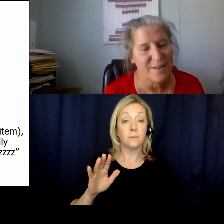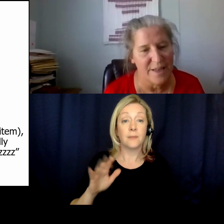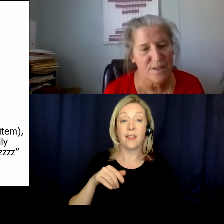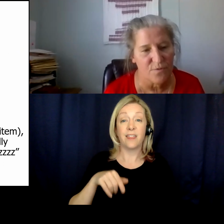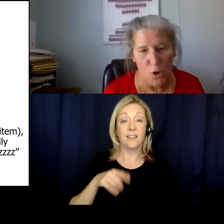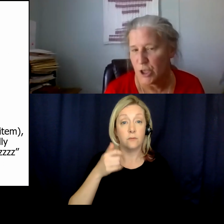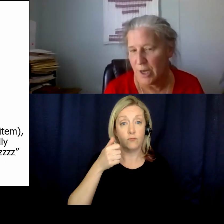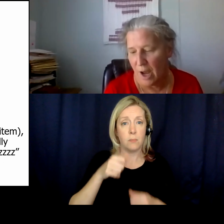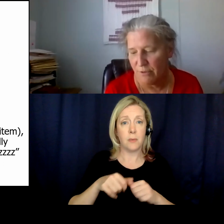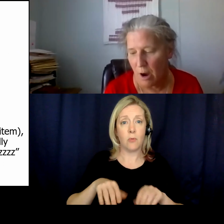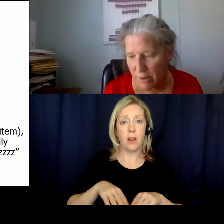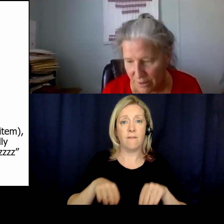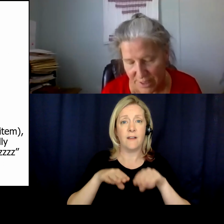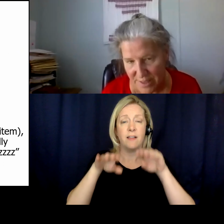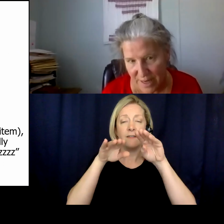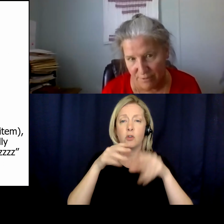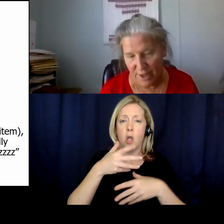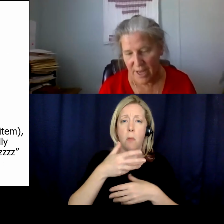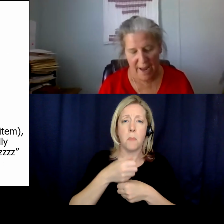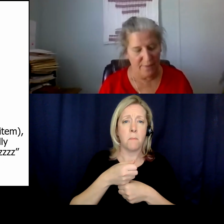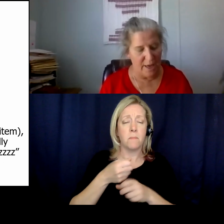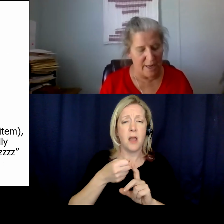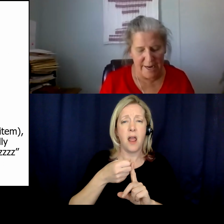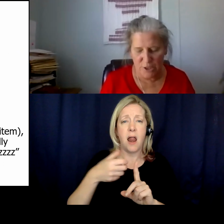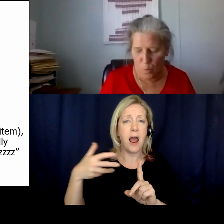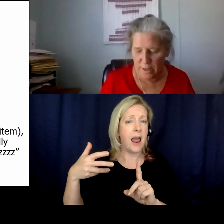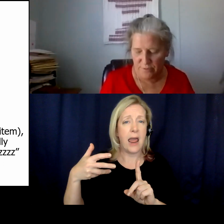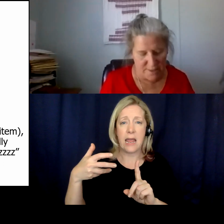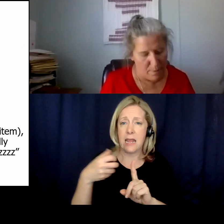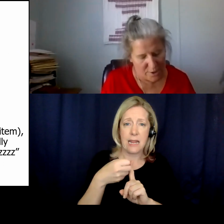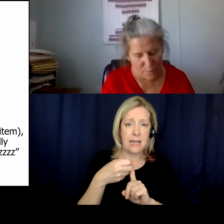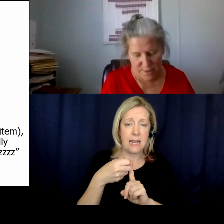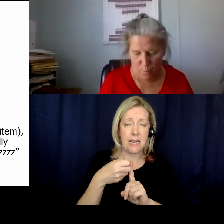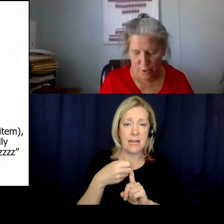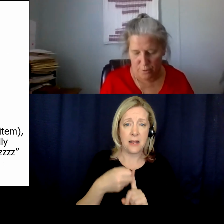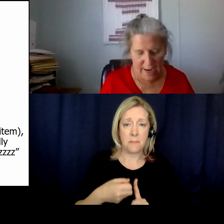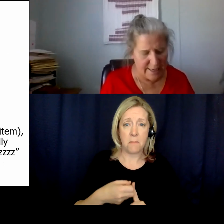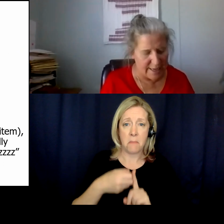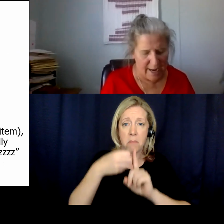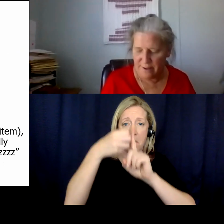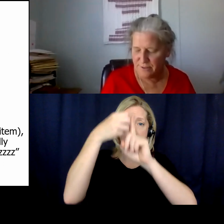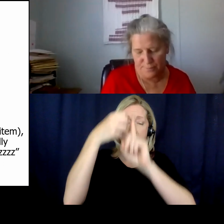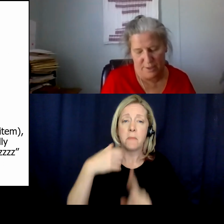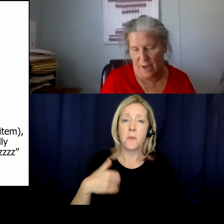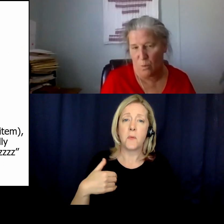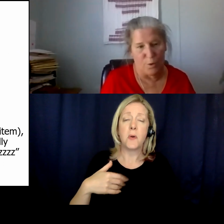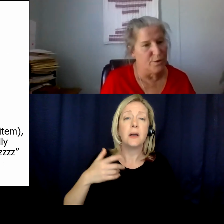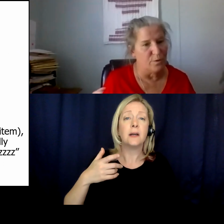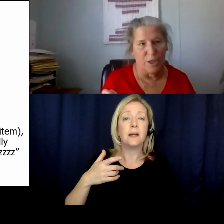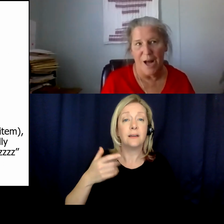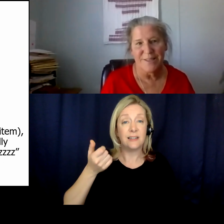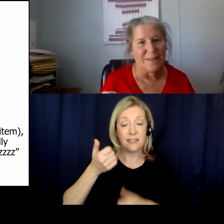Digest condensed version of all of this stuff. And that each one of these modules that we're creating has, you